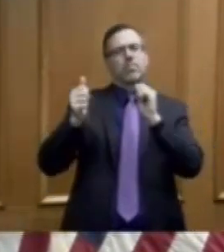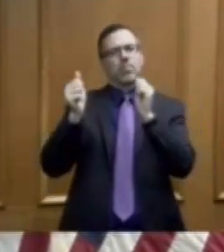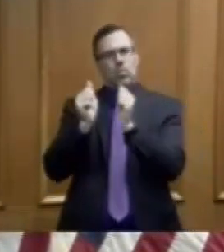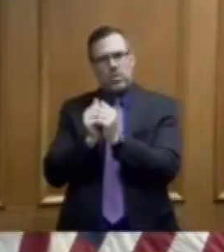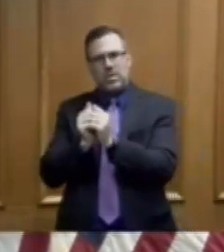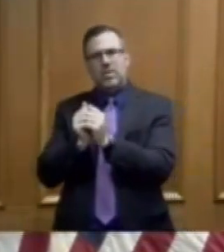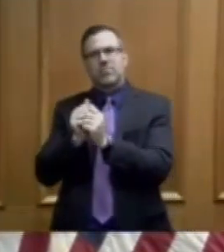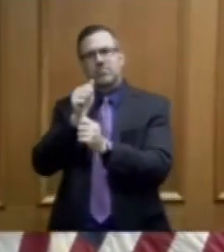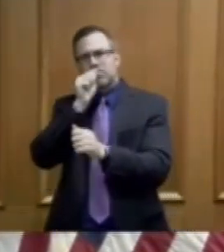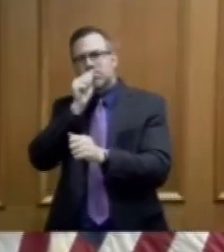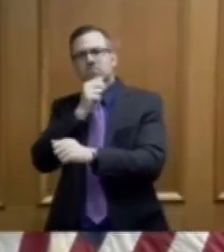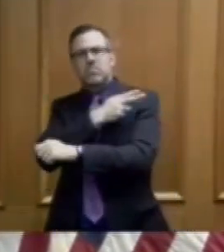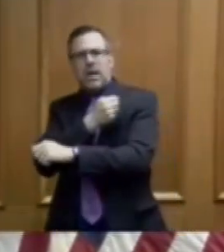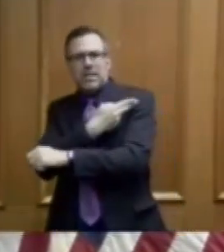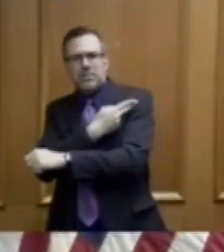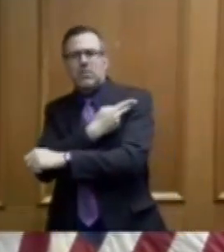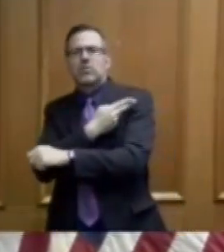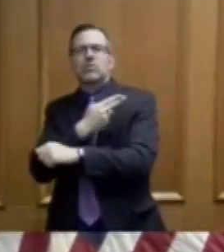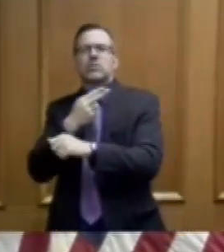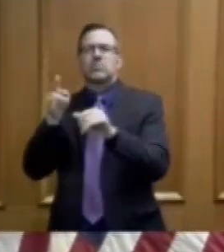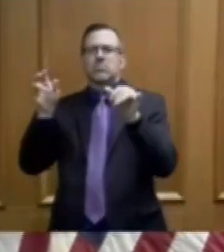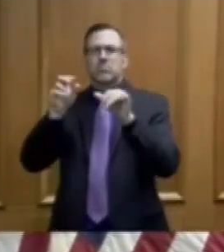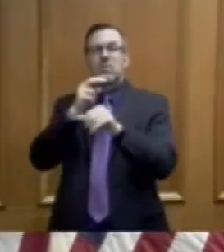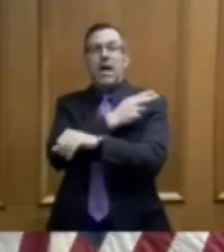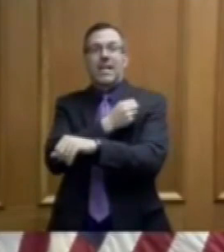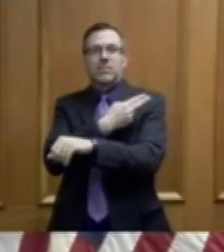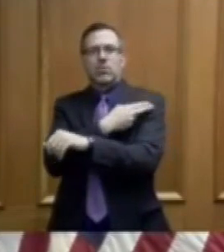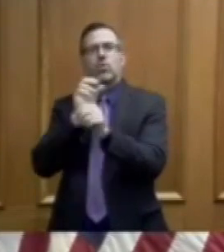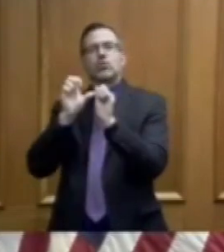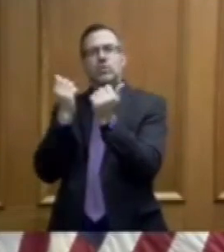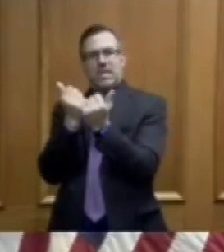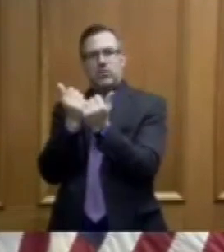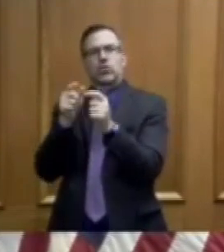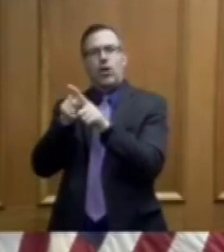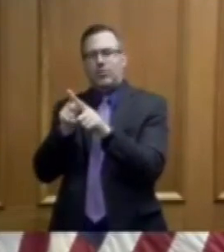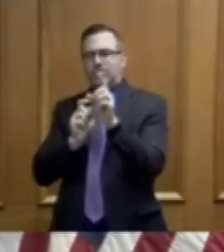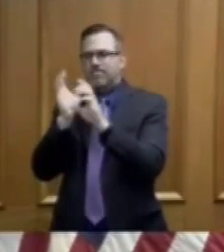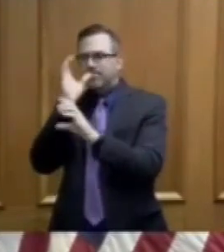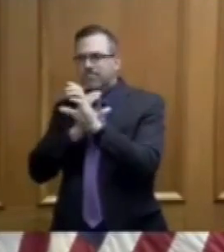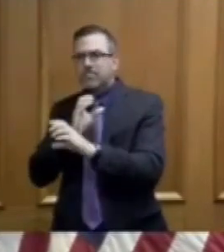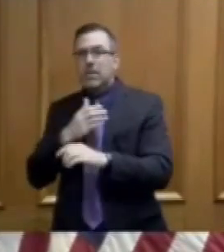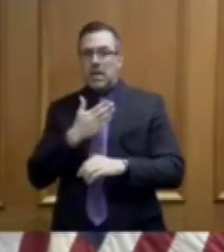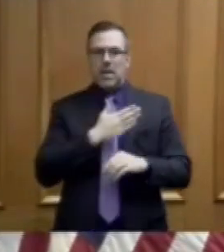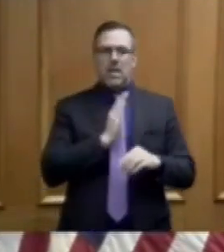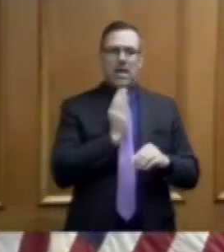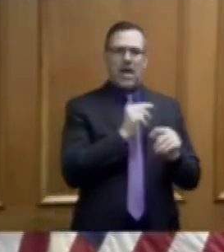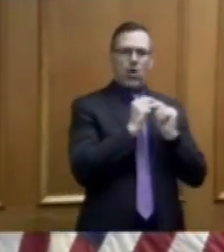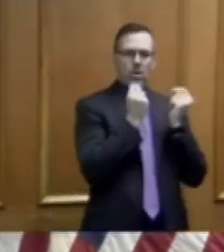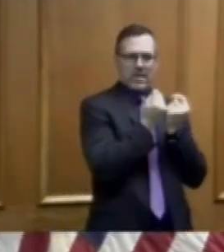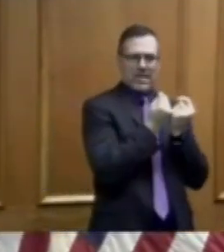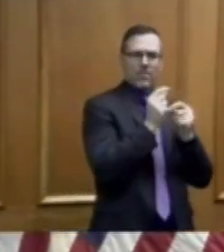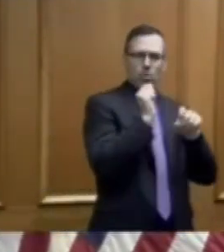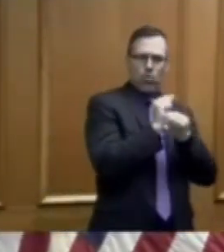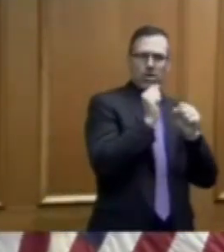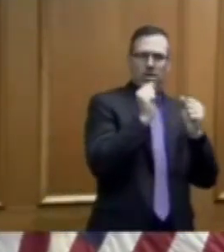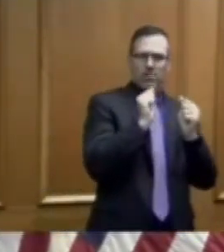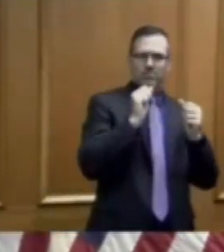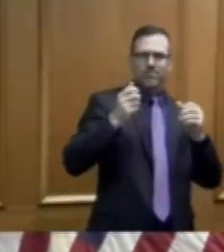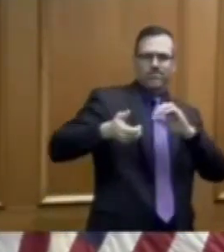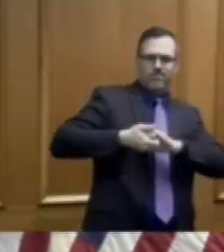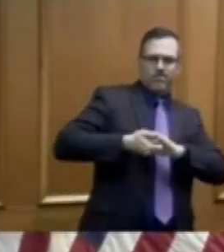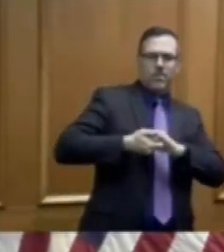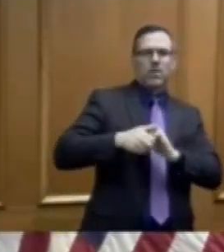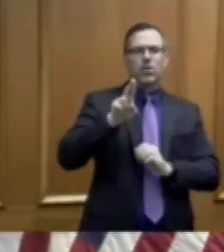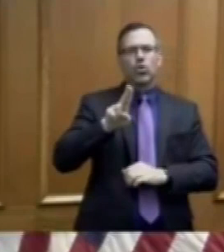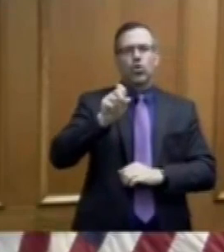providers and with the Hospital Association itself. Unified Command is working together with the Army Corps of Engineers and